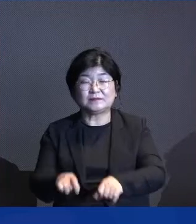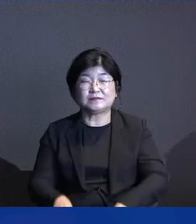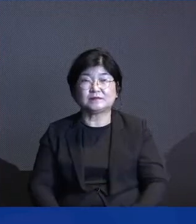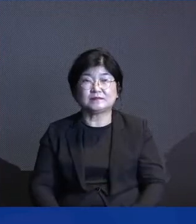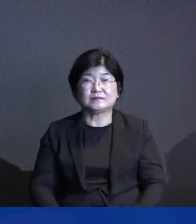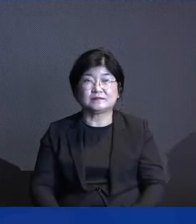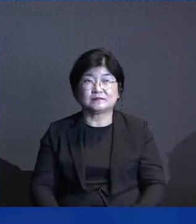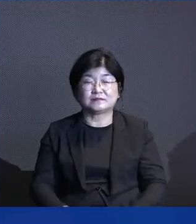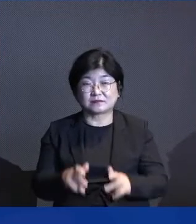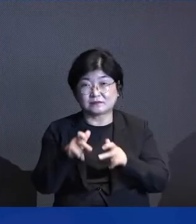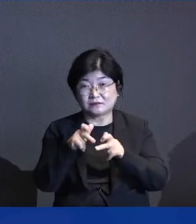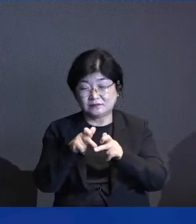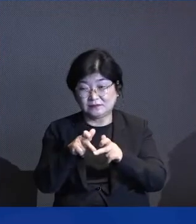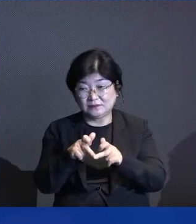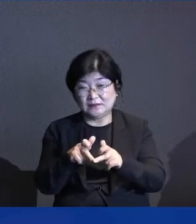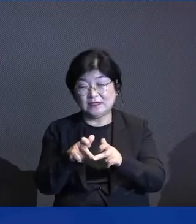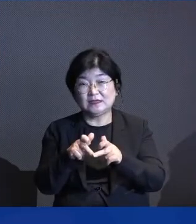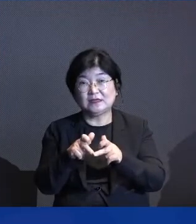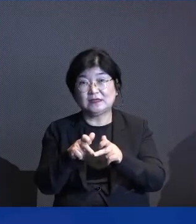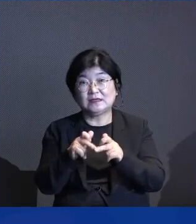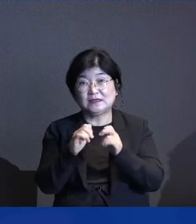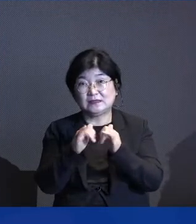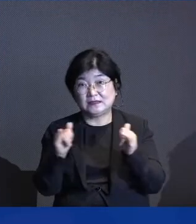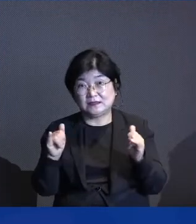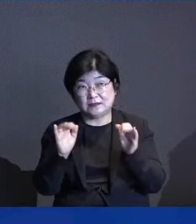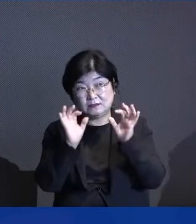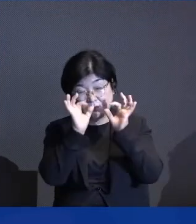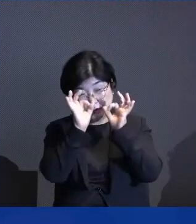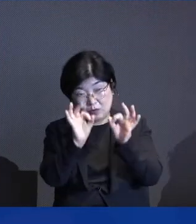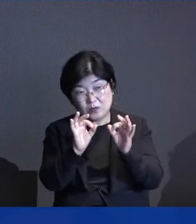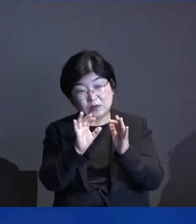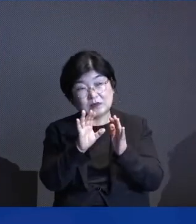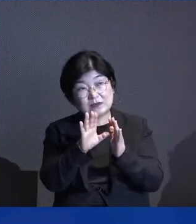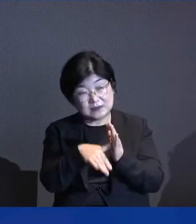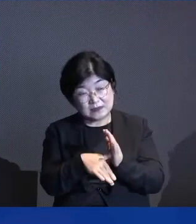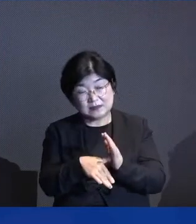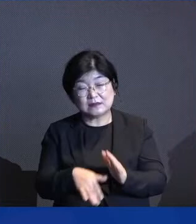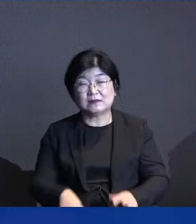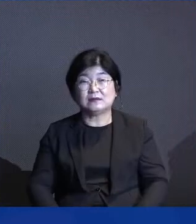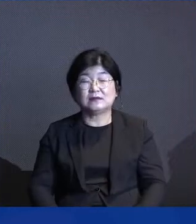see that there are many rights are